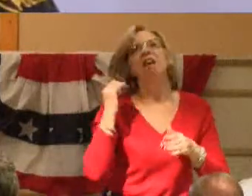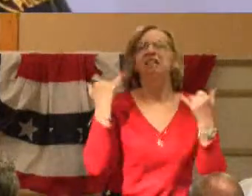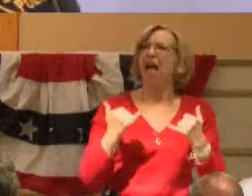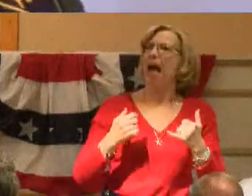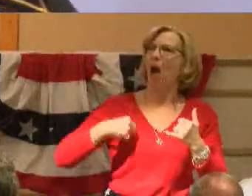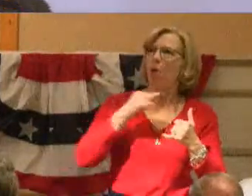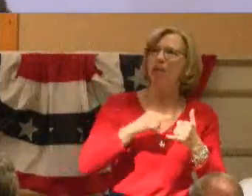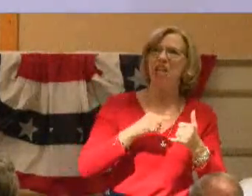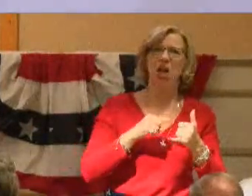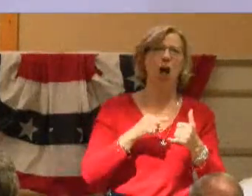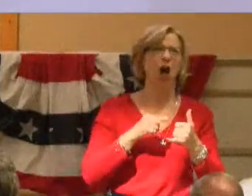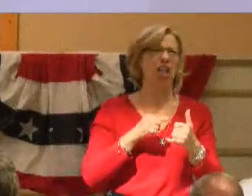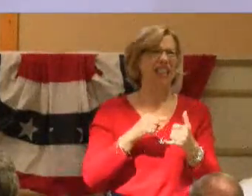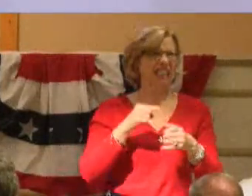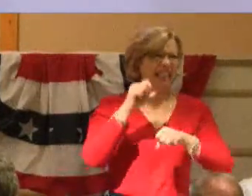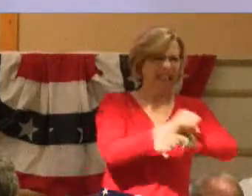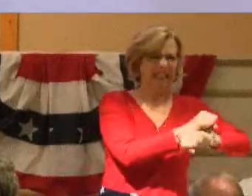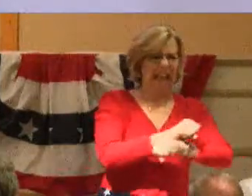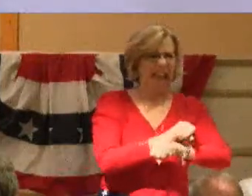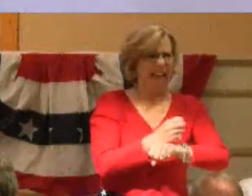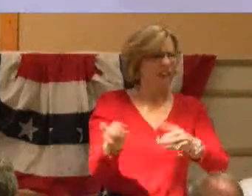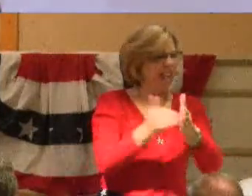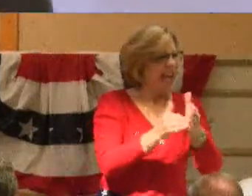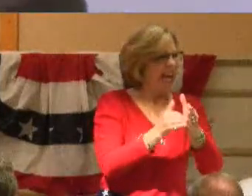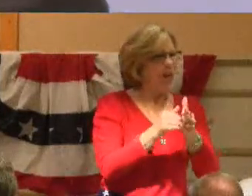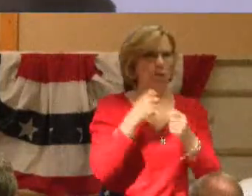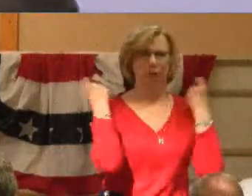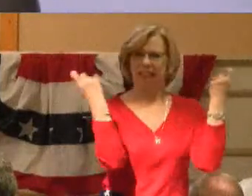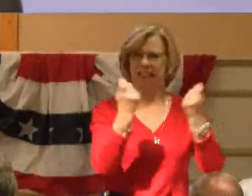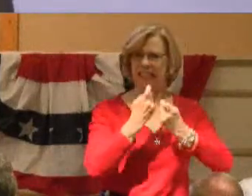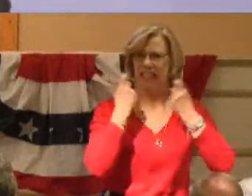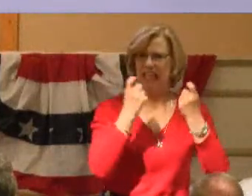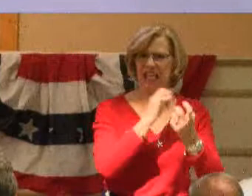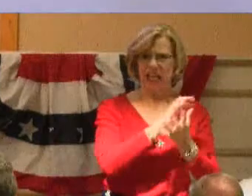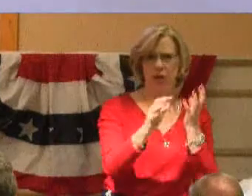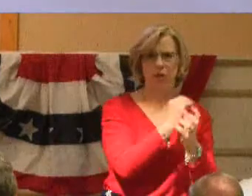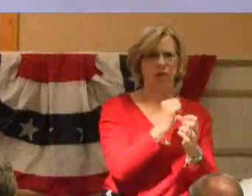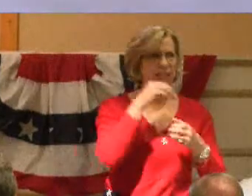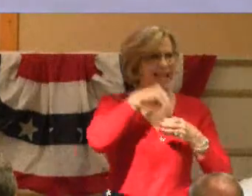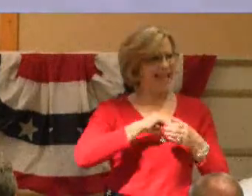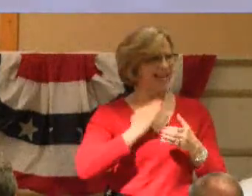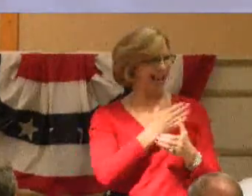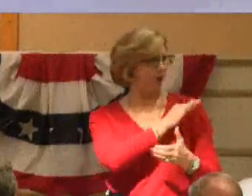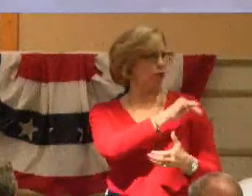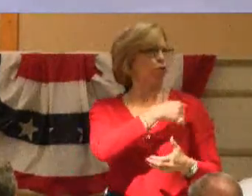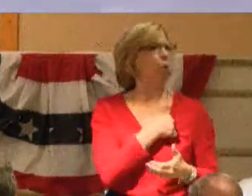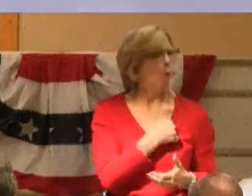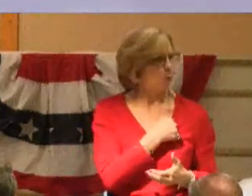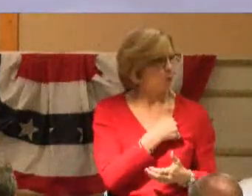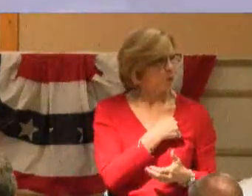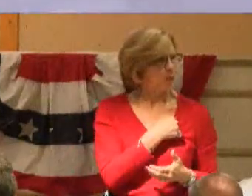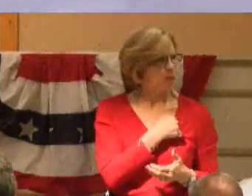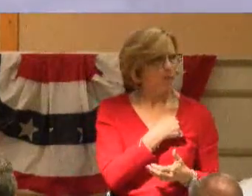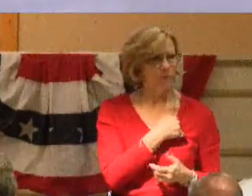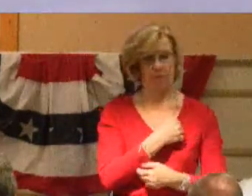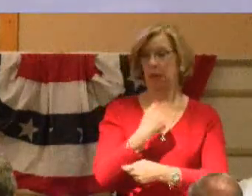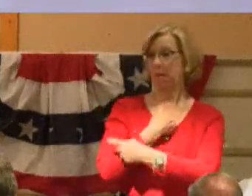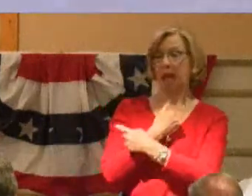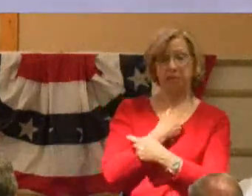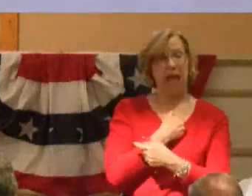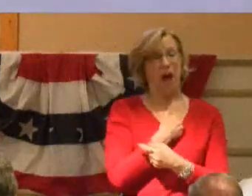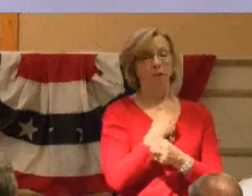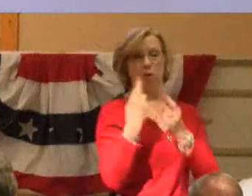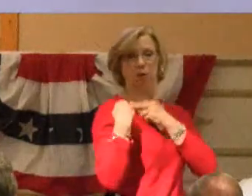corruption of the deepest sense, and that is in our souls. I'm responsible in the state police in